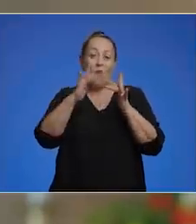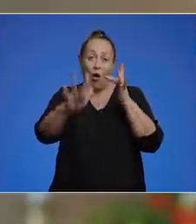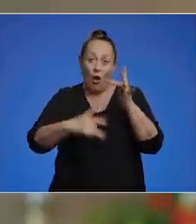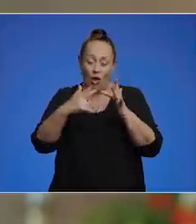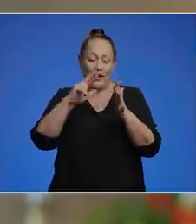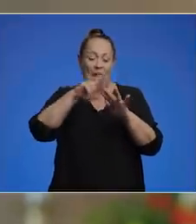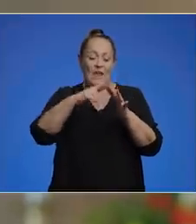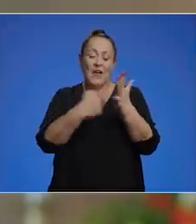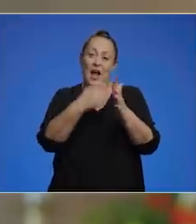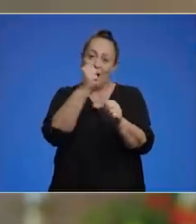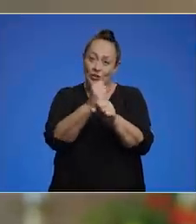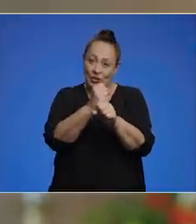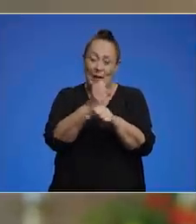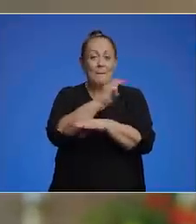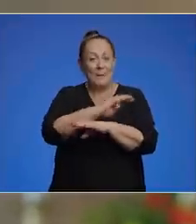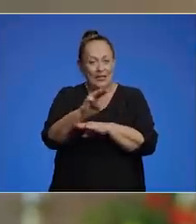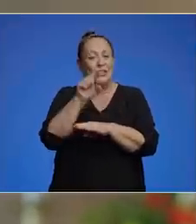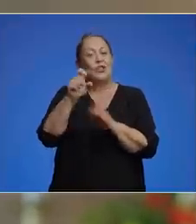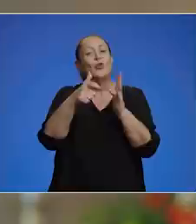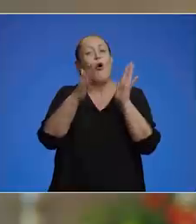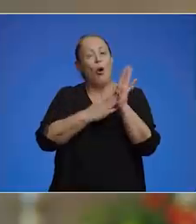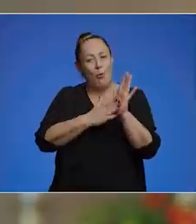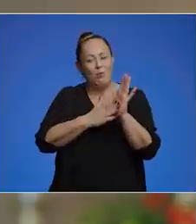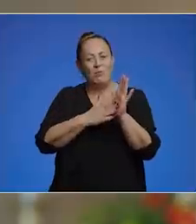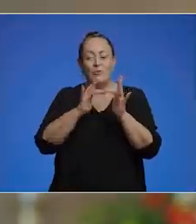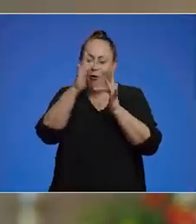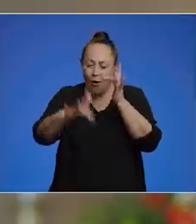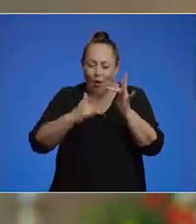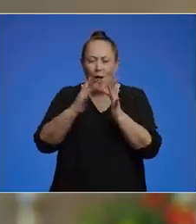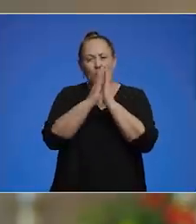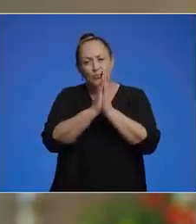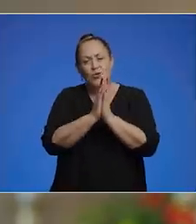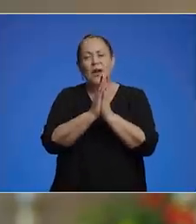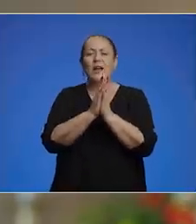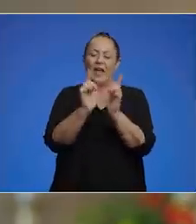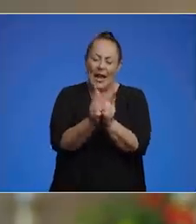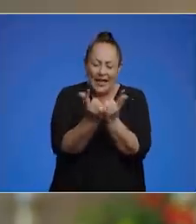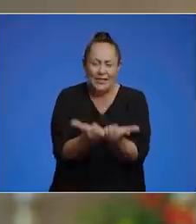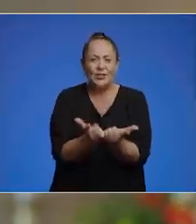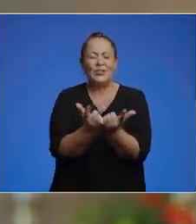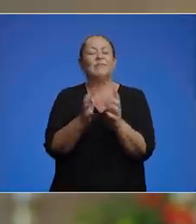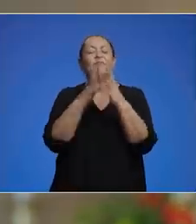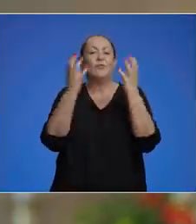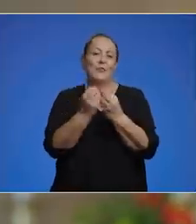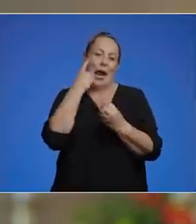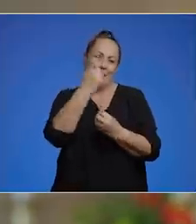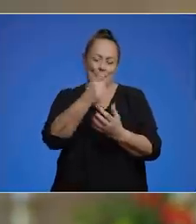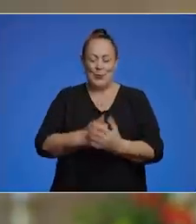go to frgministry.com. There are prayers, liturgies, online courses, and more. Let us